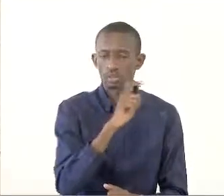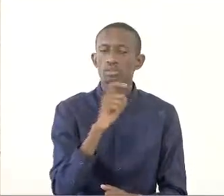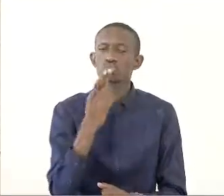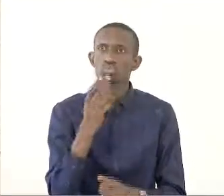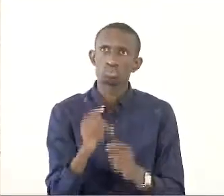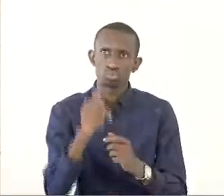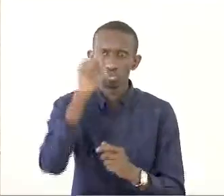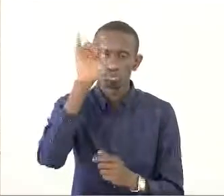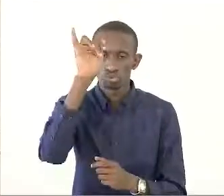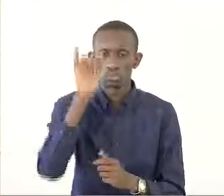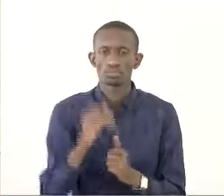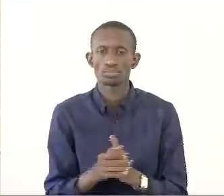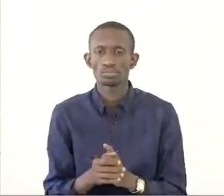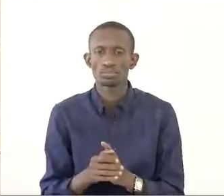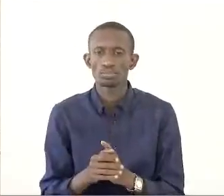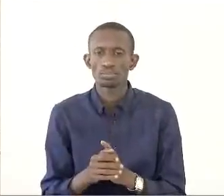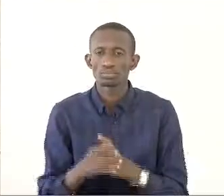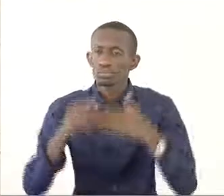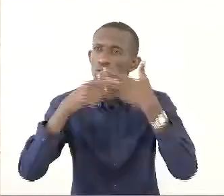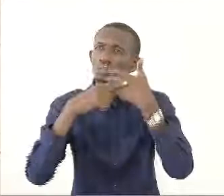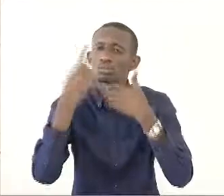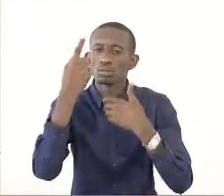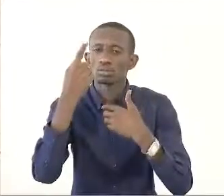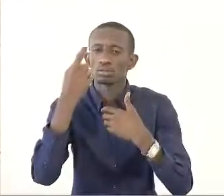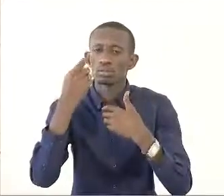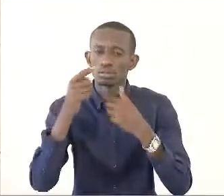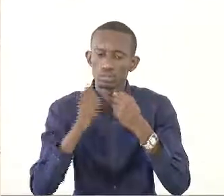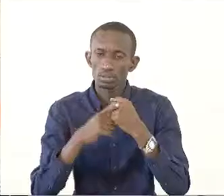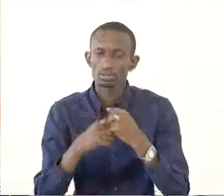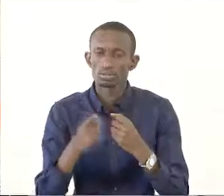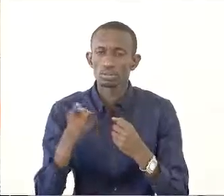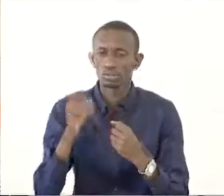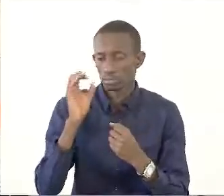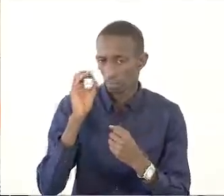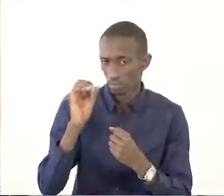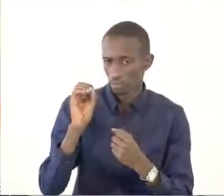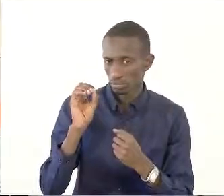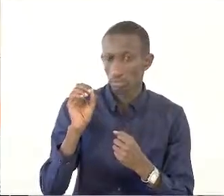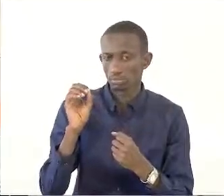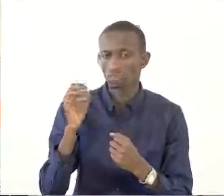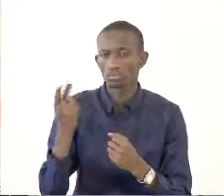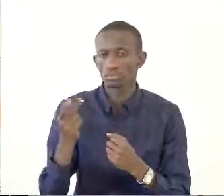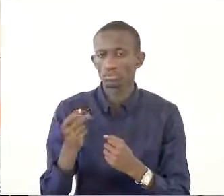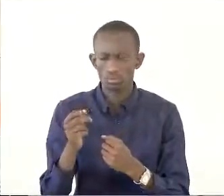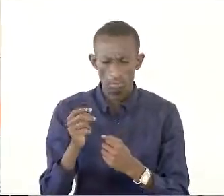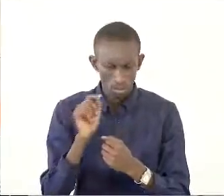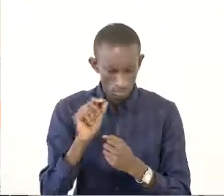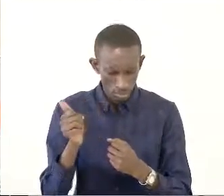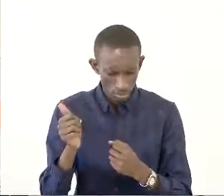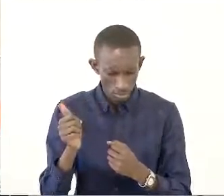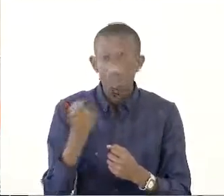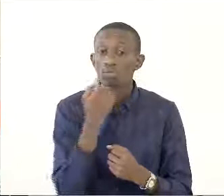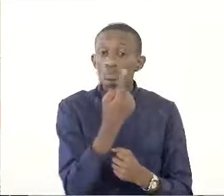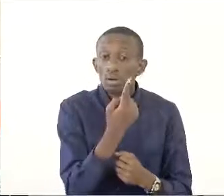negative 1 and 6. This is 0 and 2. The other point is 1 and